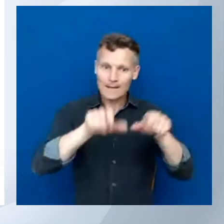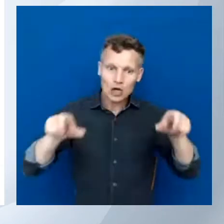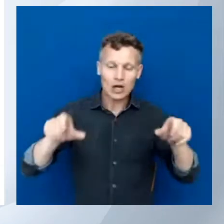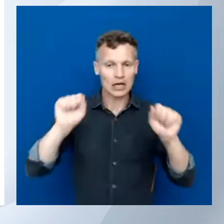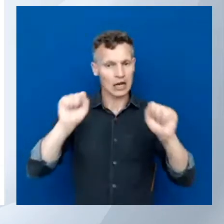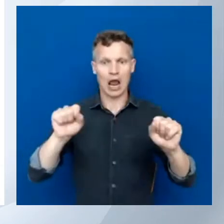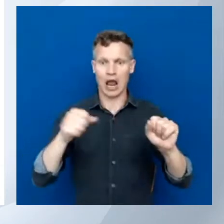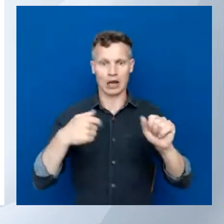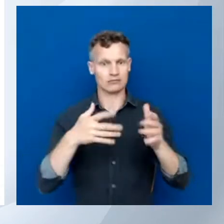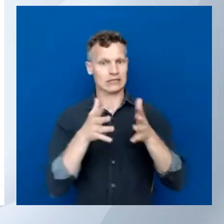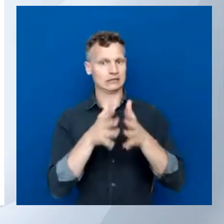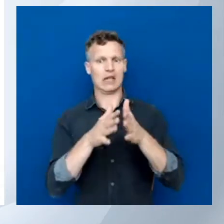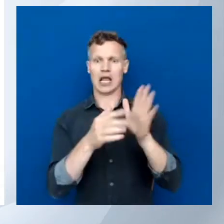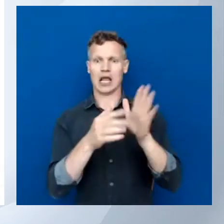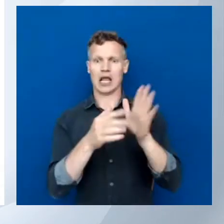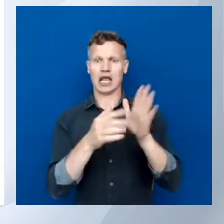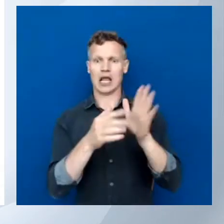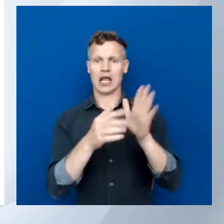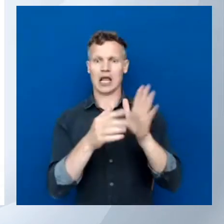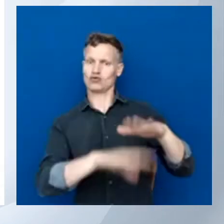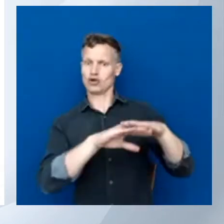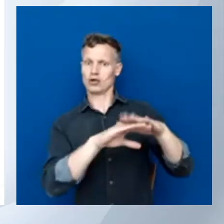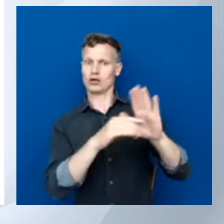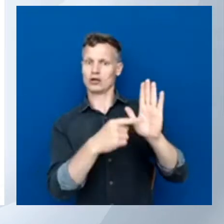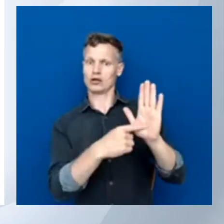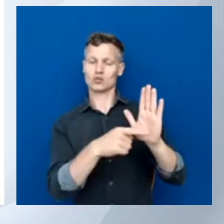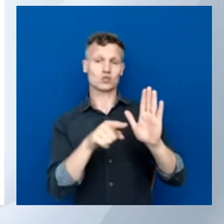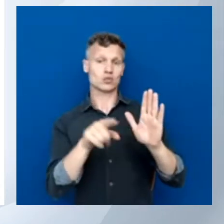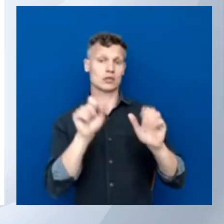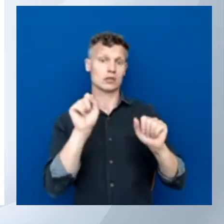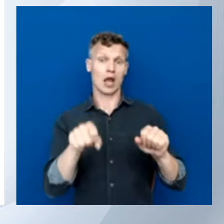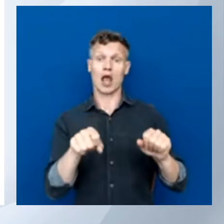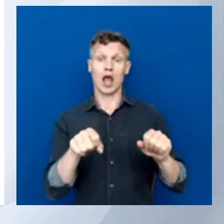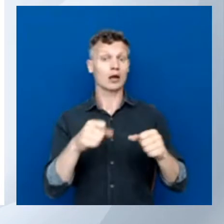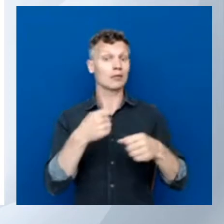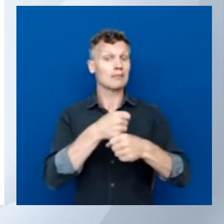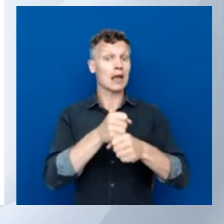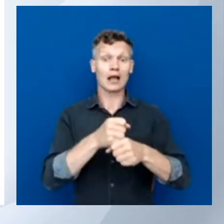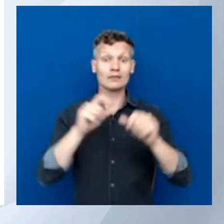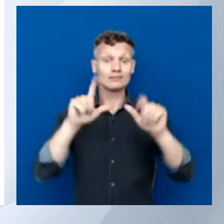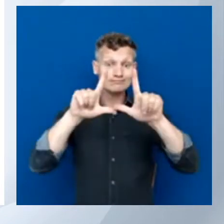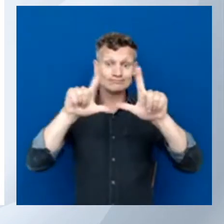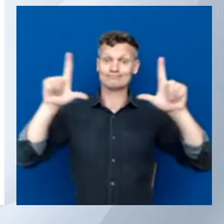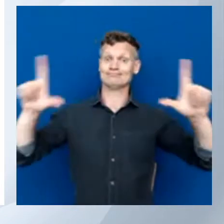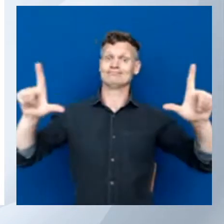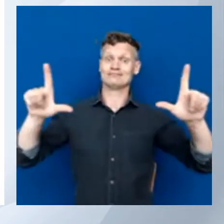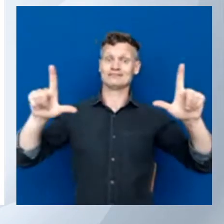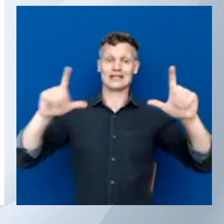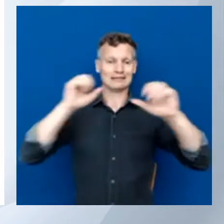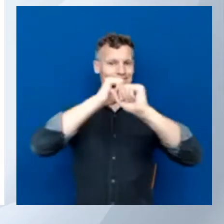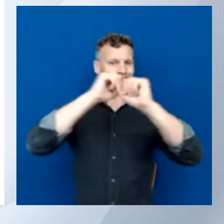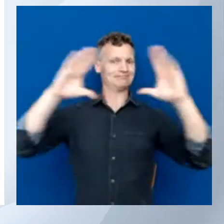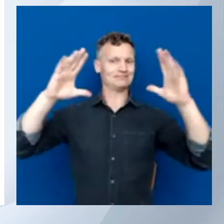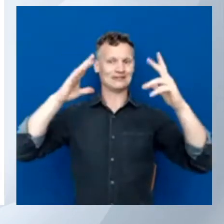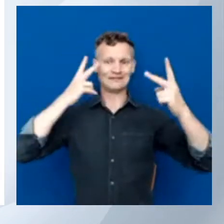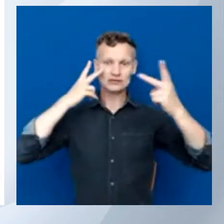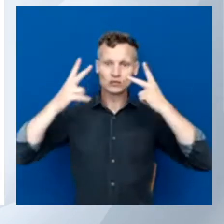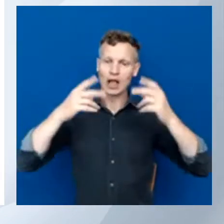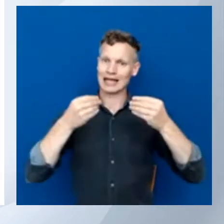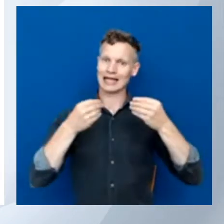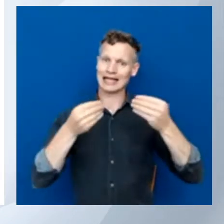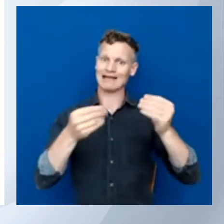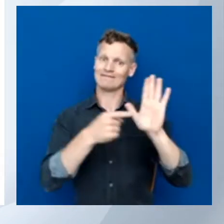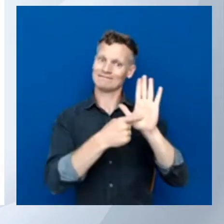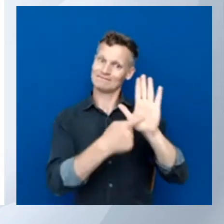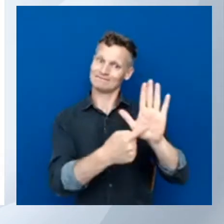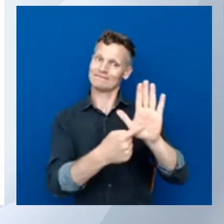to build a visualization dashboard that provides insights into your data. And you can